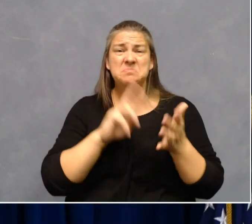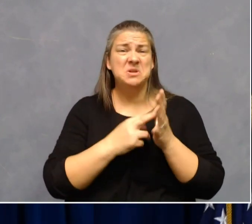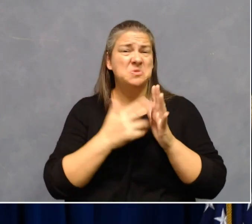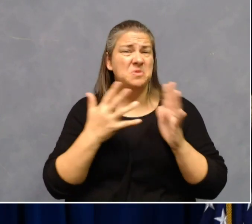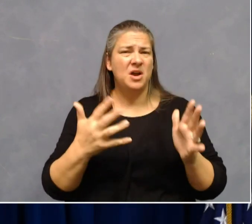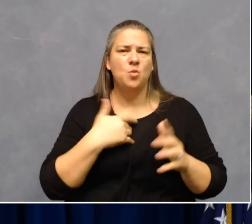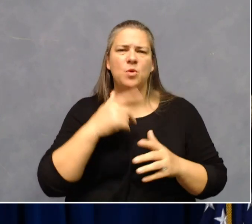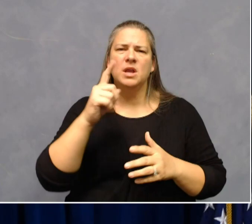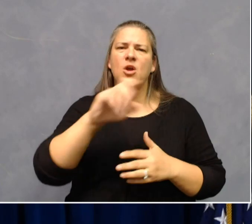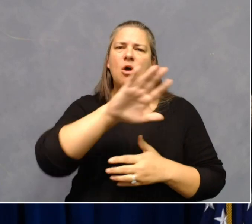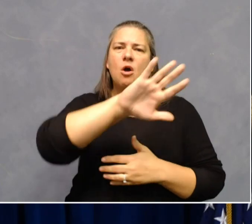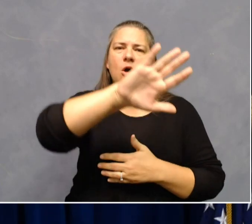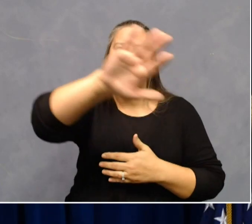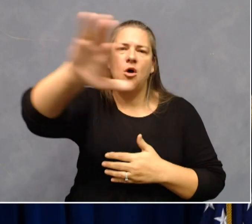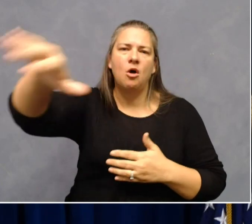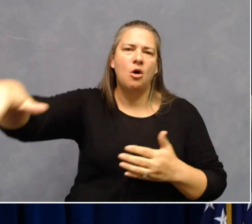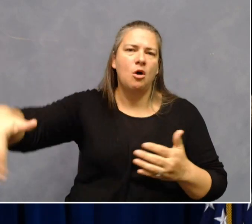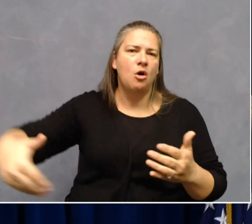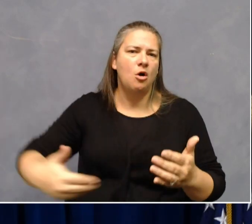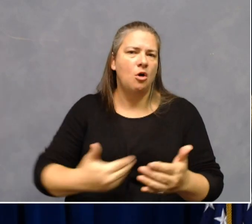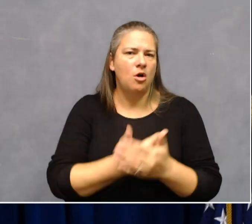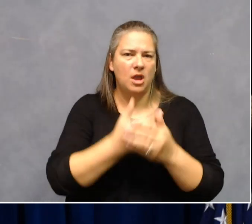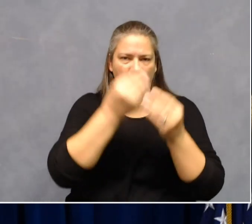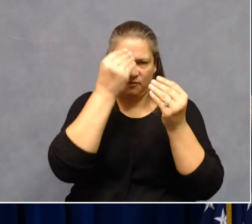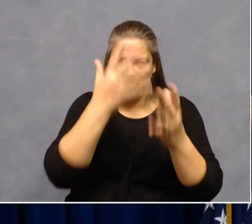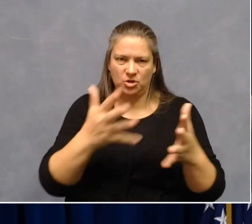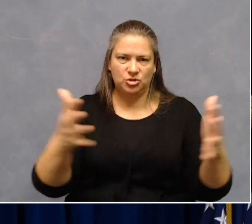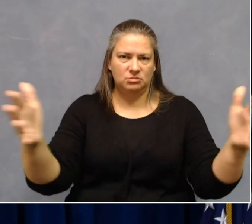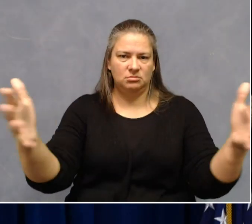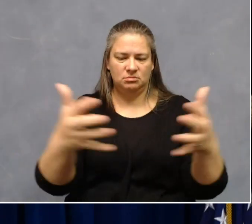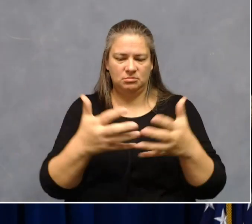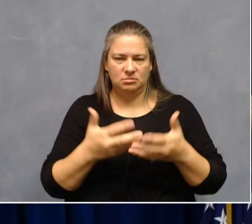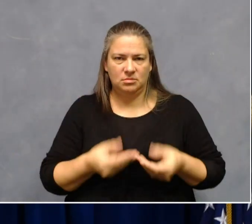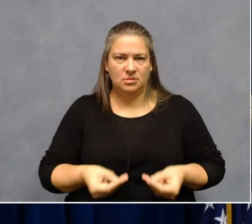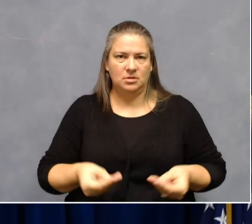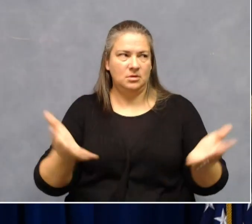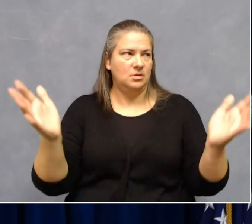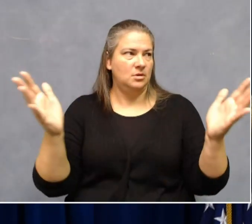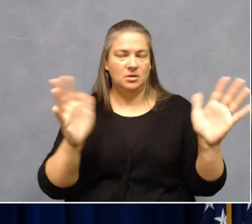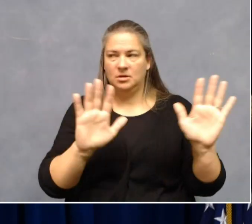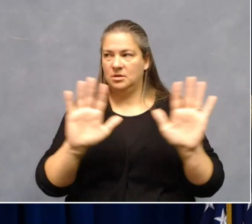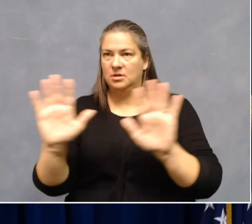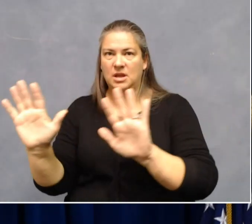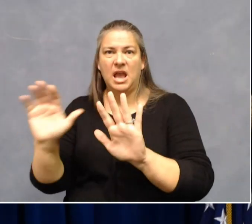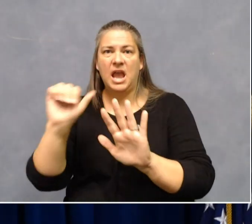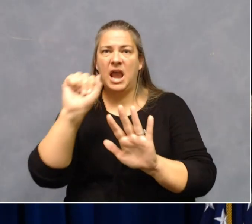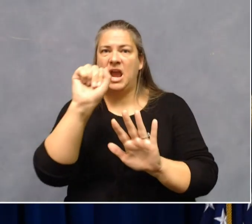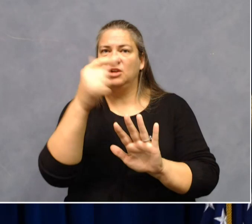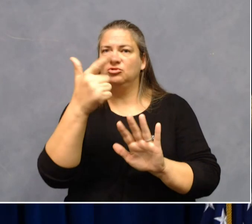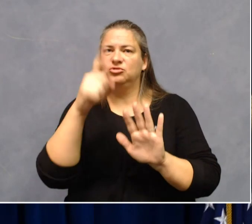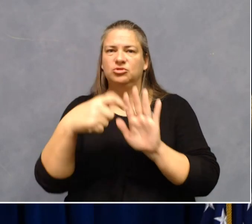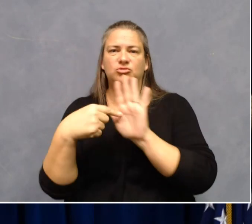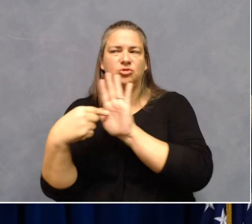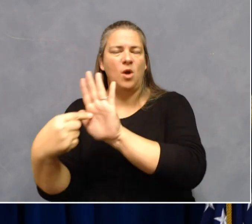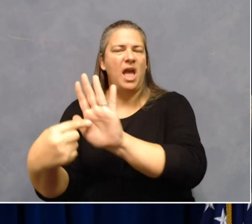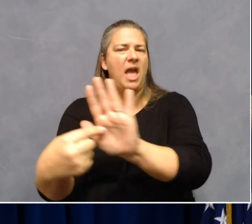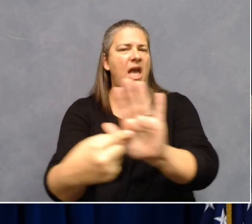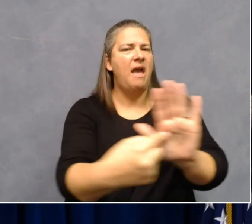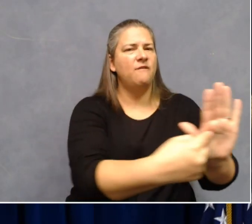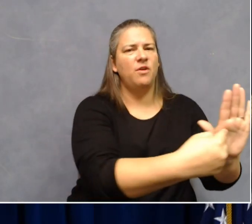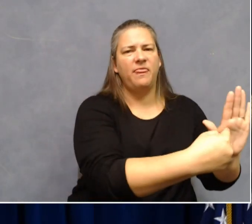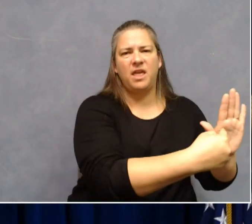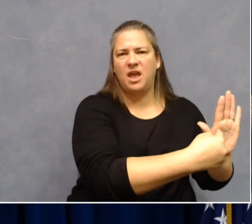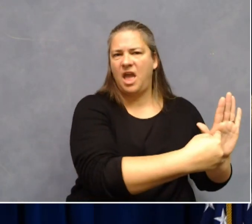there. Everybody should be able to speak. The AG's office ought to put out everything that was said to the grand jury, whether it